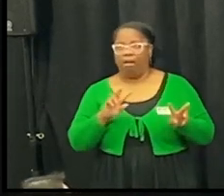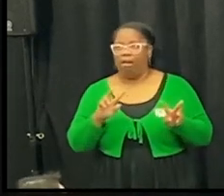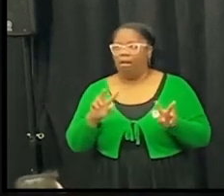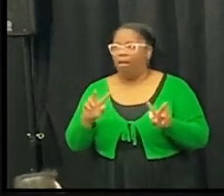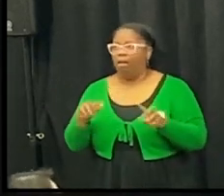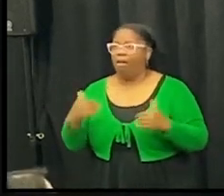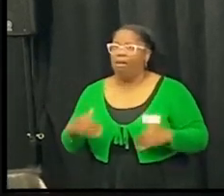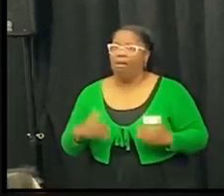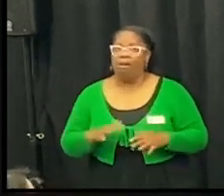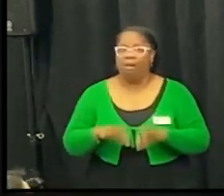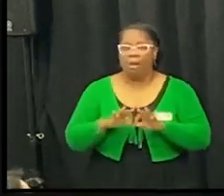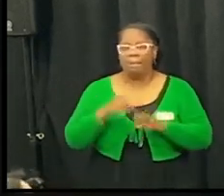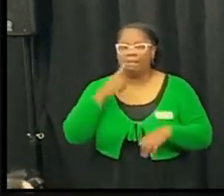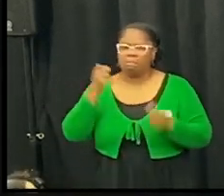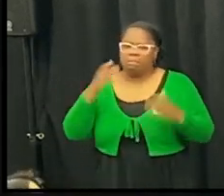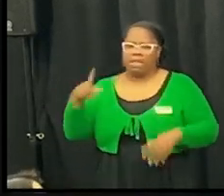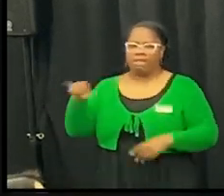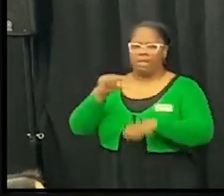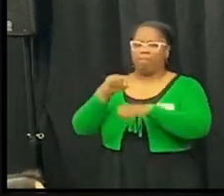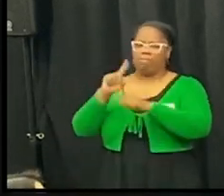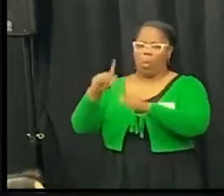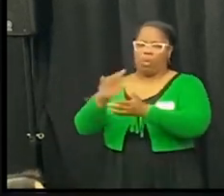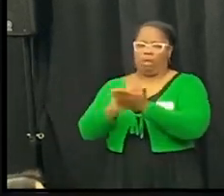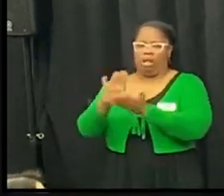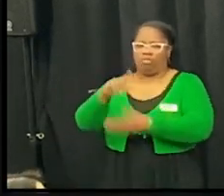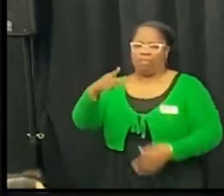them are in PWIs and they don't see